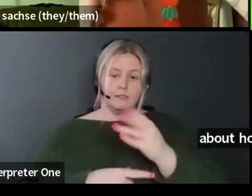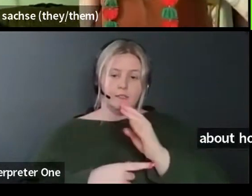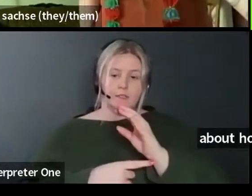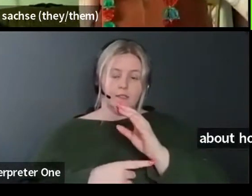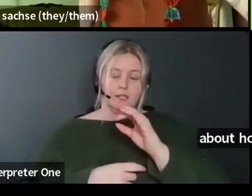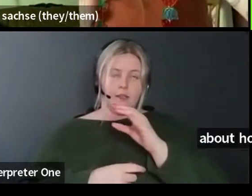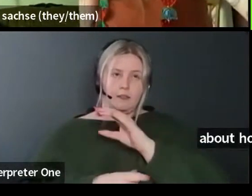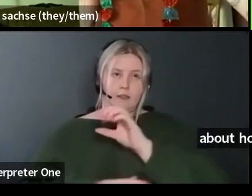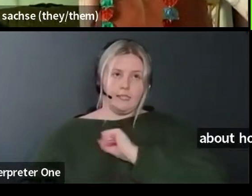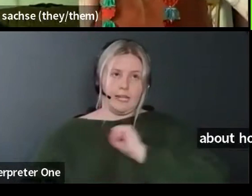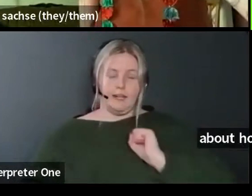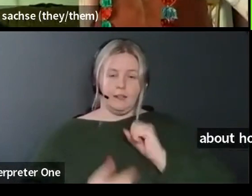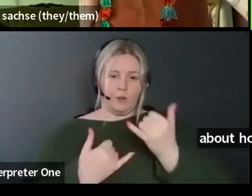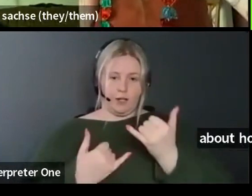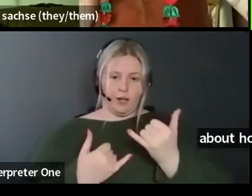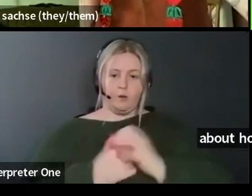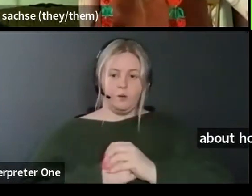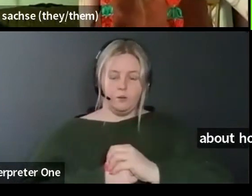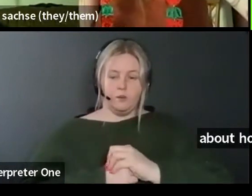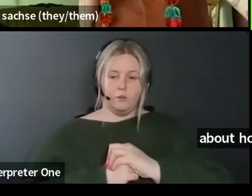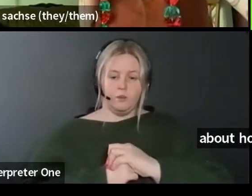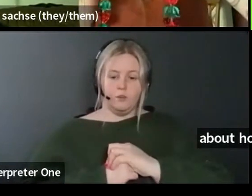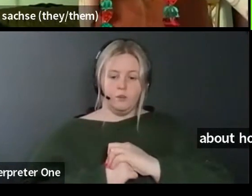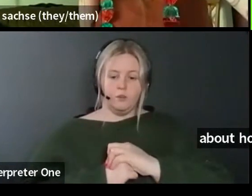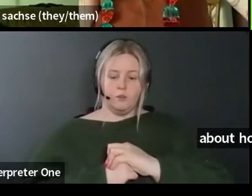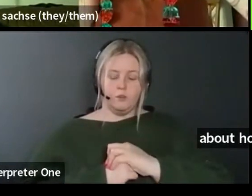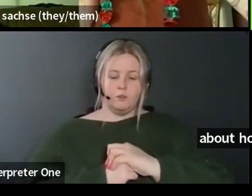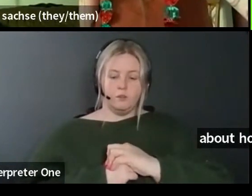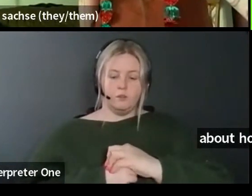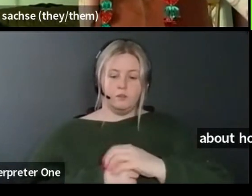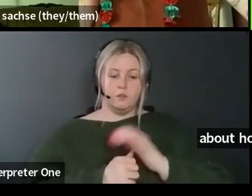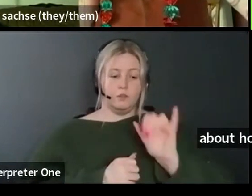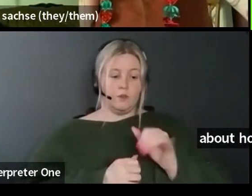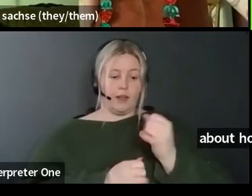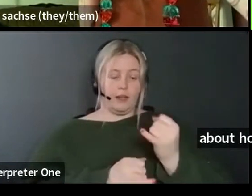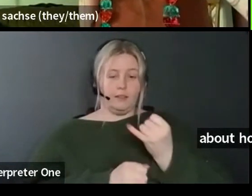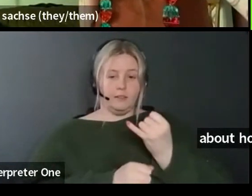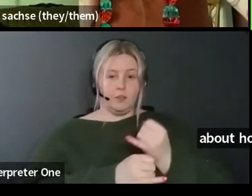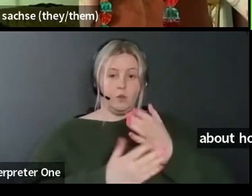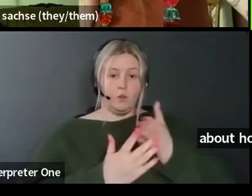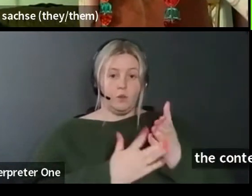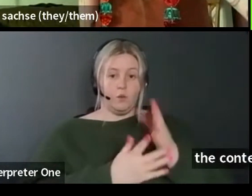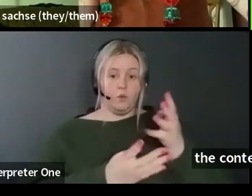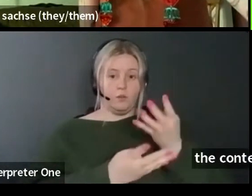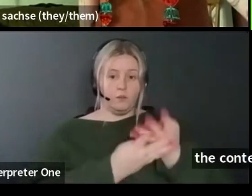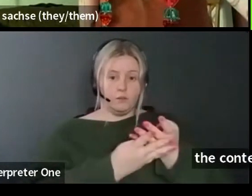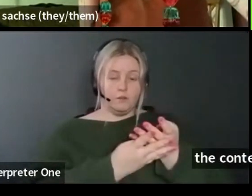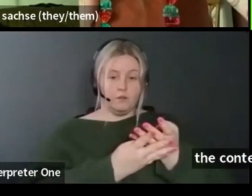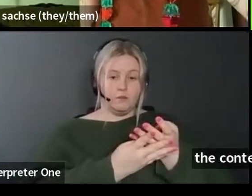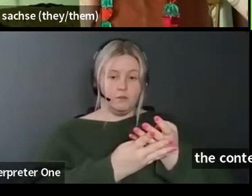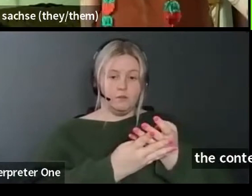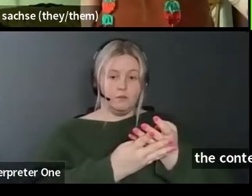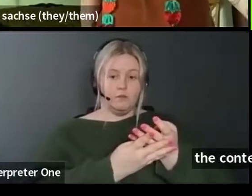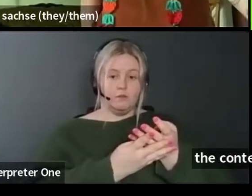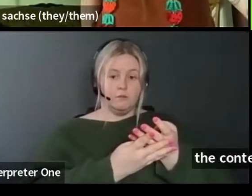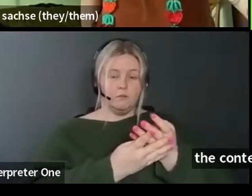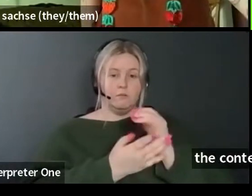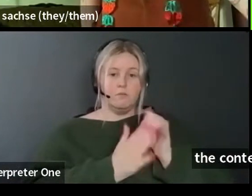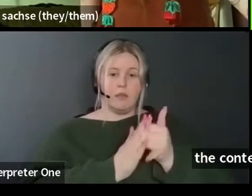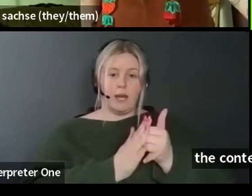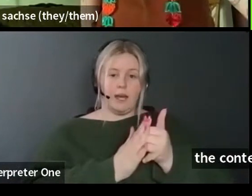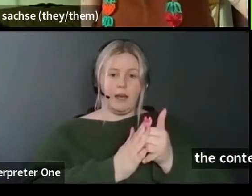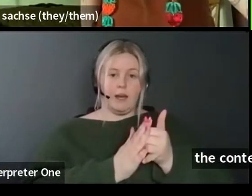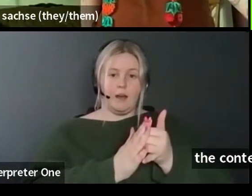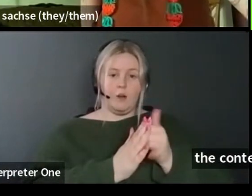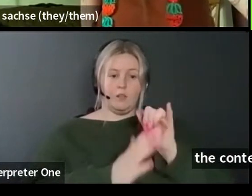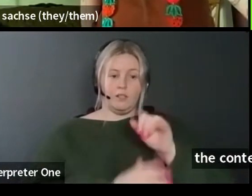now. The question of how does the threat of institutionalization through incarceration or confinement make MAiD more appealing as